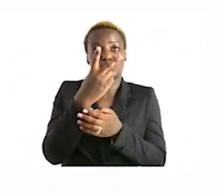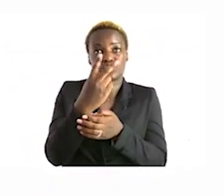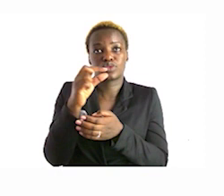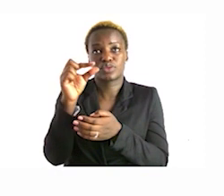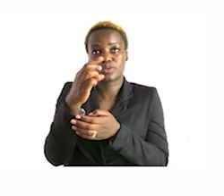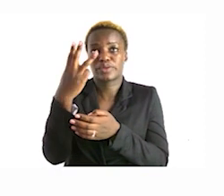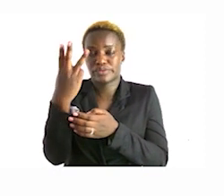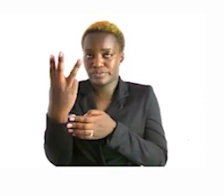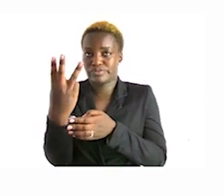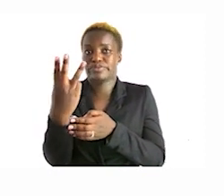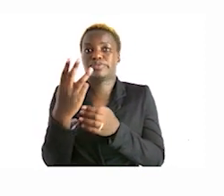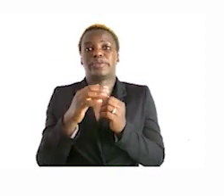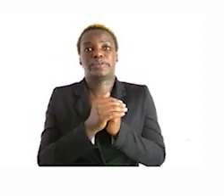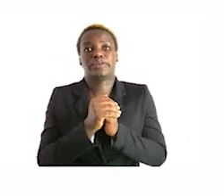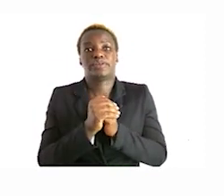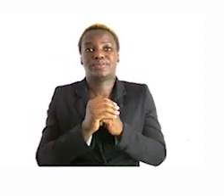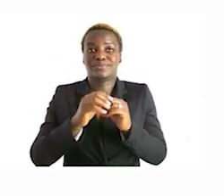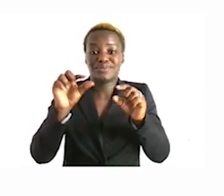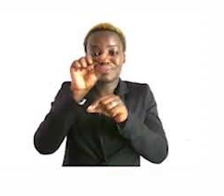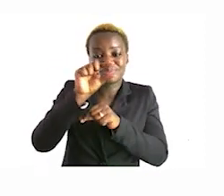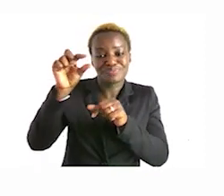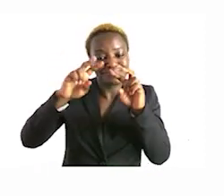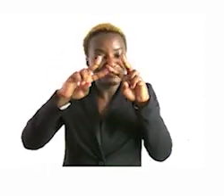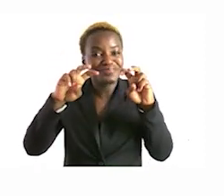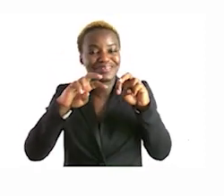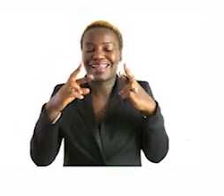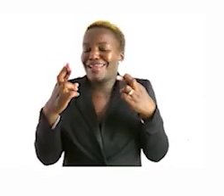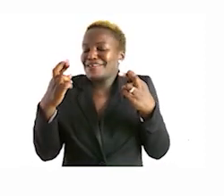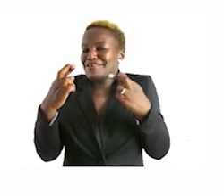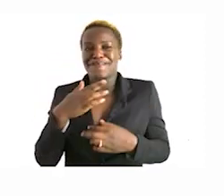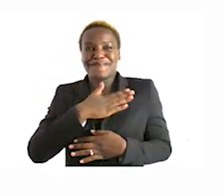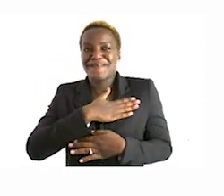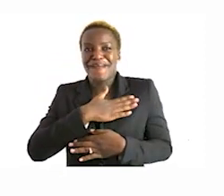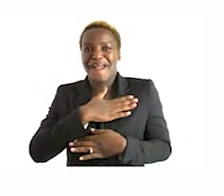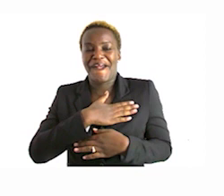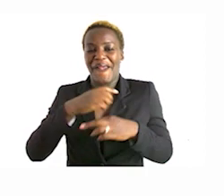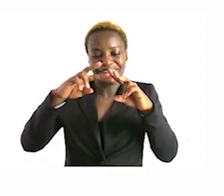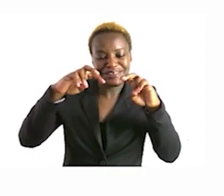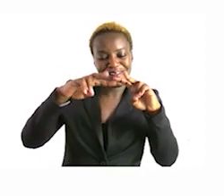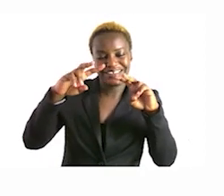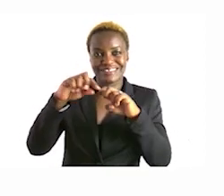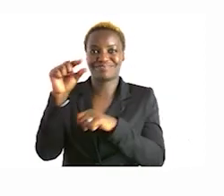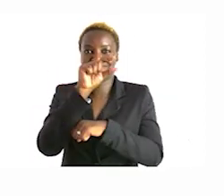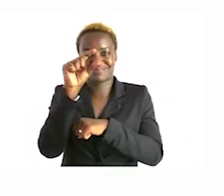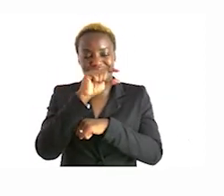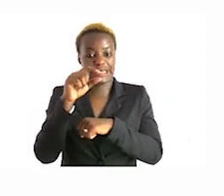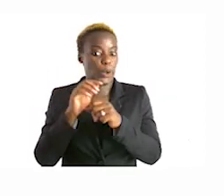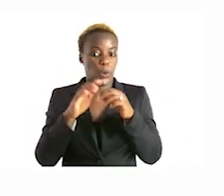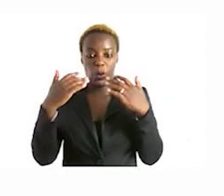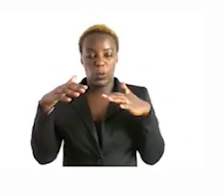3 level. Word search. I hope you like to search for words because they are in there playing hide and